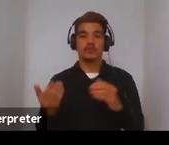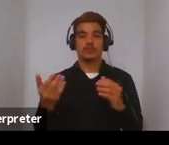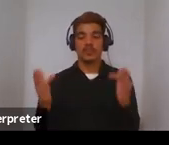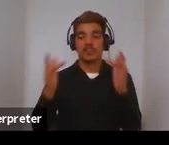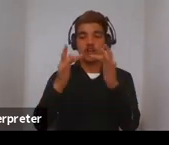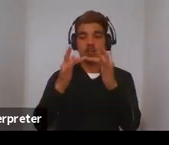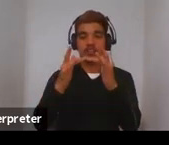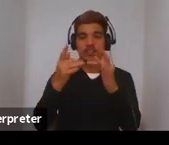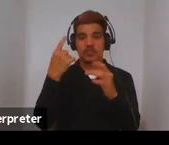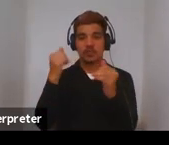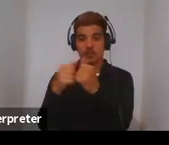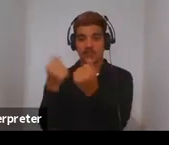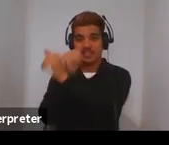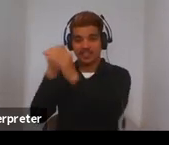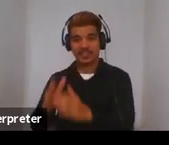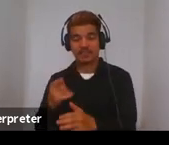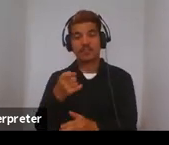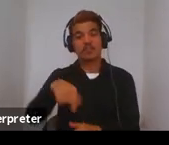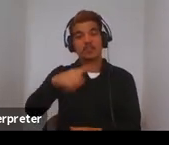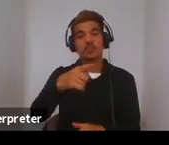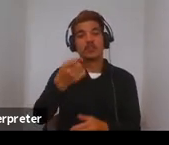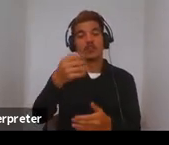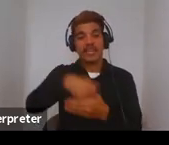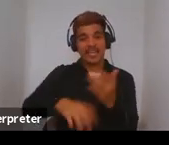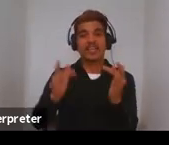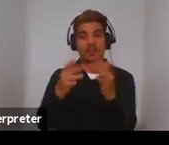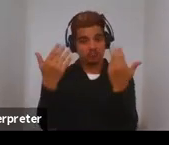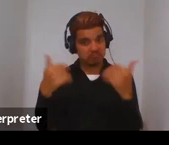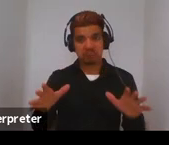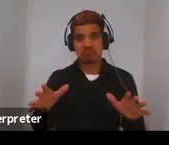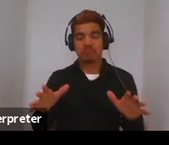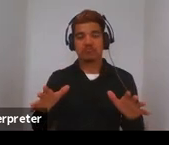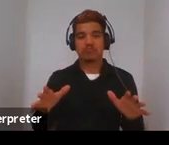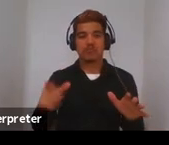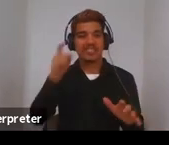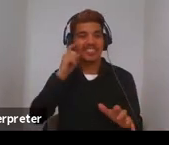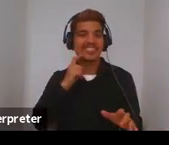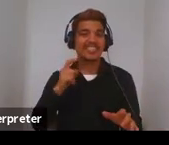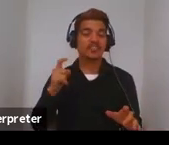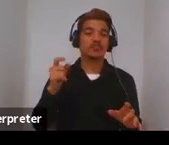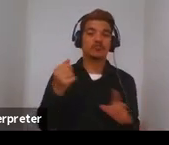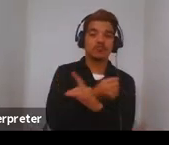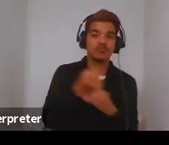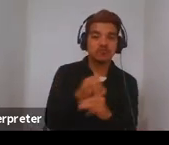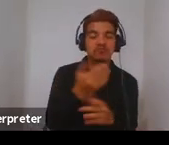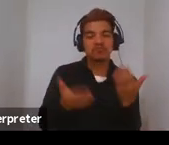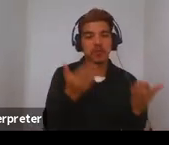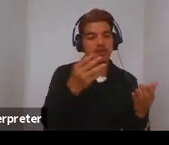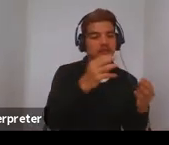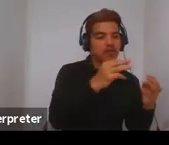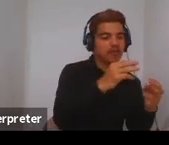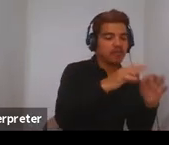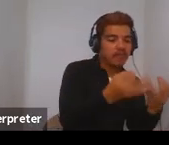survivors. The fact of the matter is you're already in contact with survivors of sexual assault. They may be in your family, in